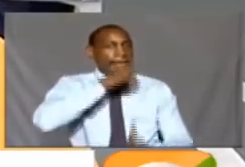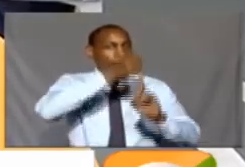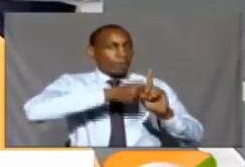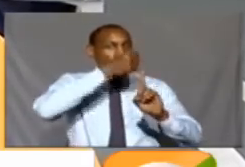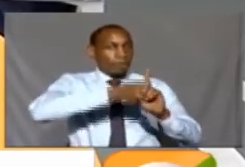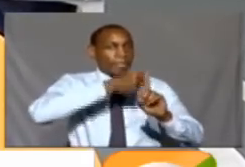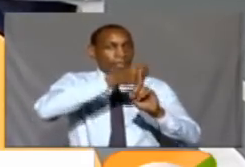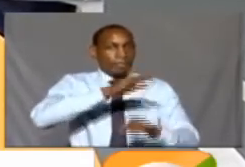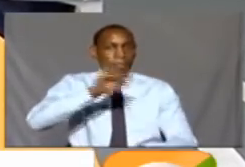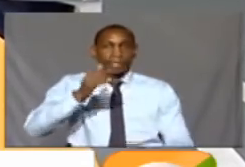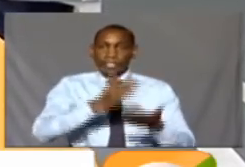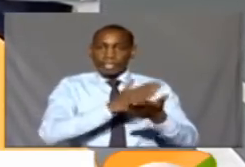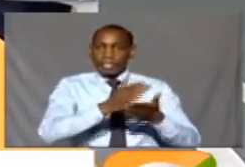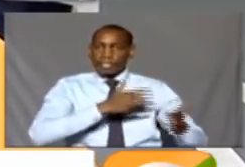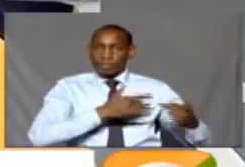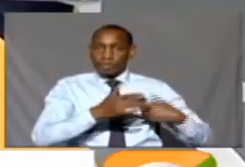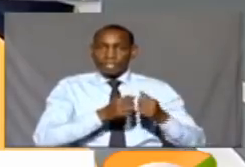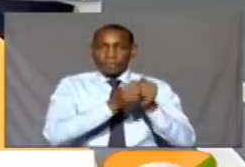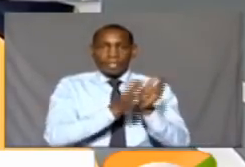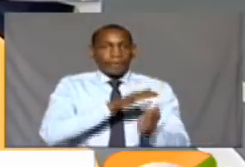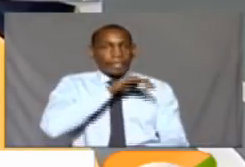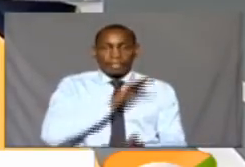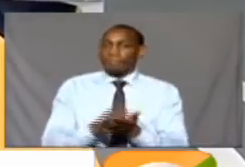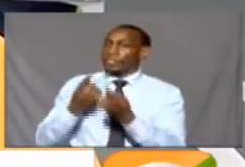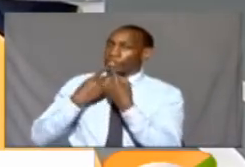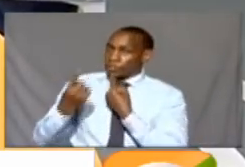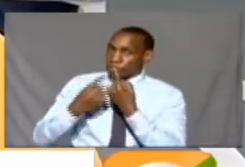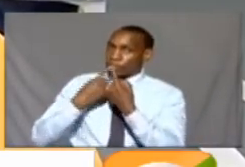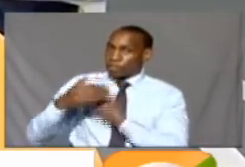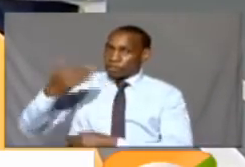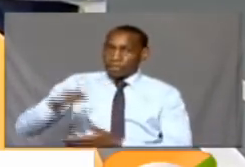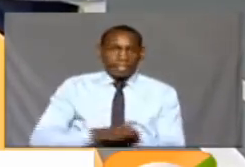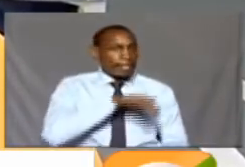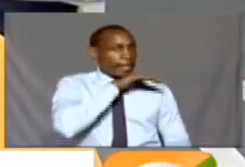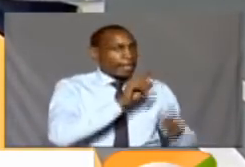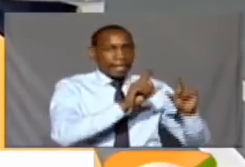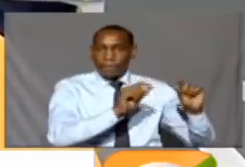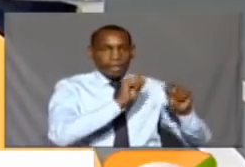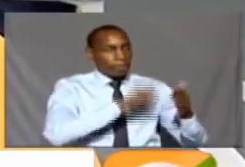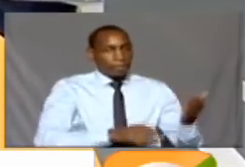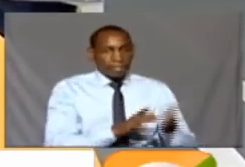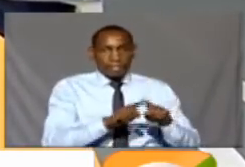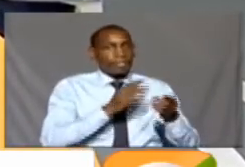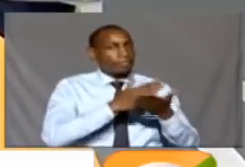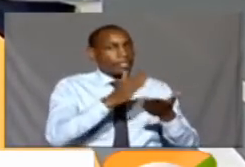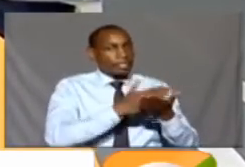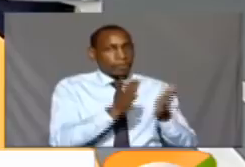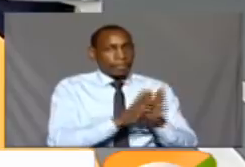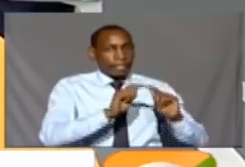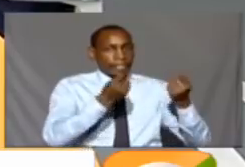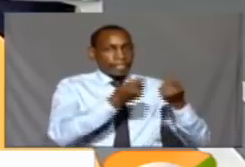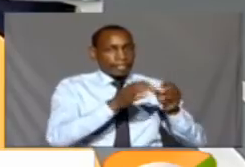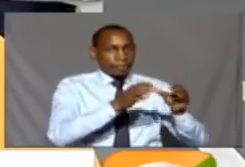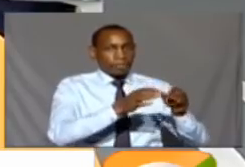you shared your concerns with him? We talk all the time, what, yes. What does he say, or have you shared it with the, you know, the task force led